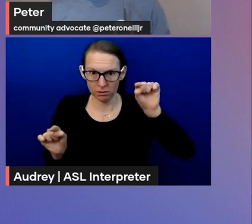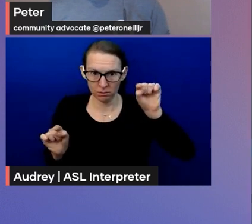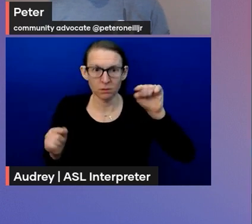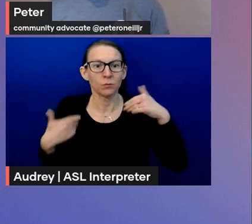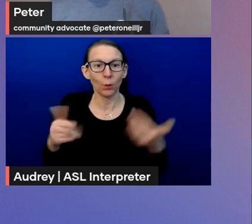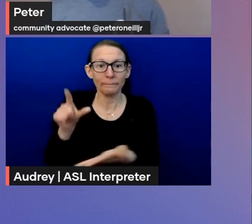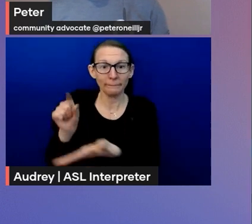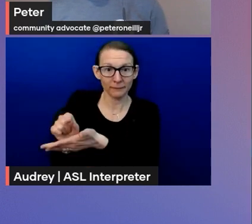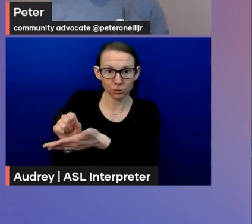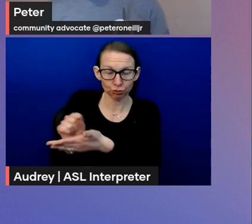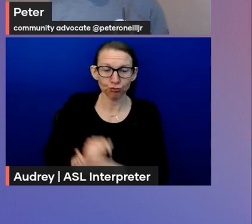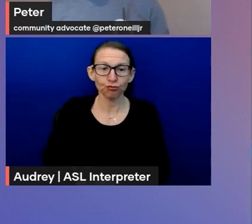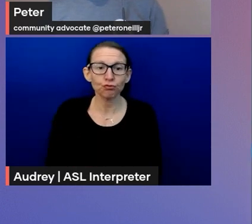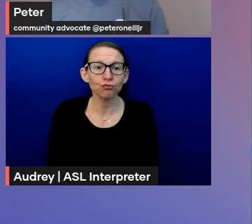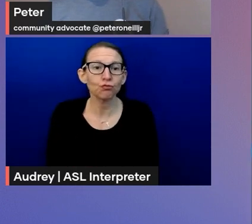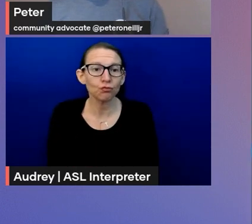this.